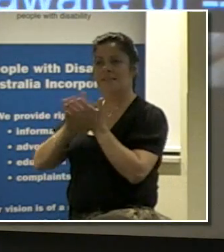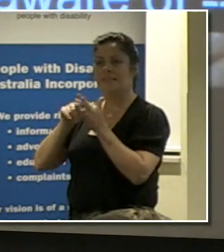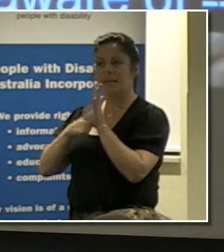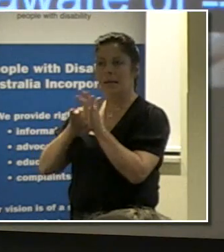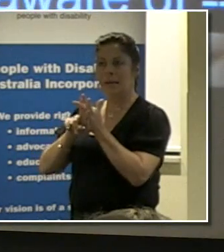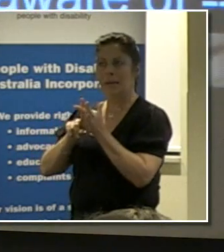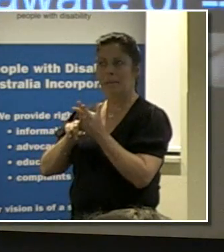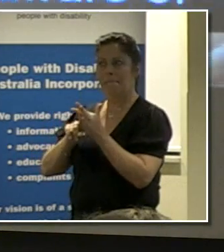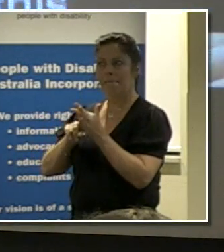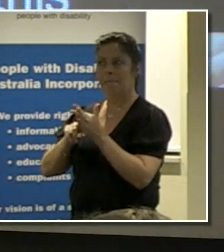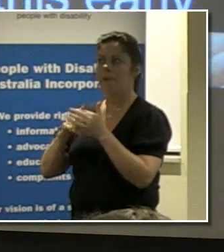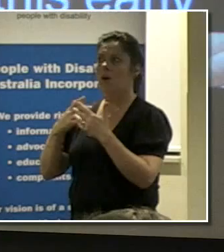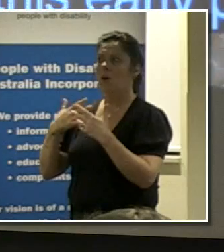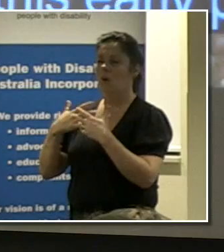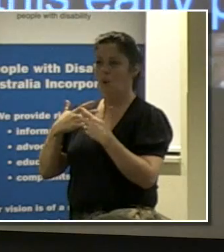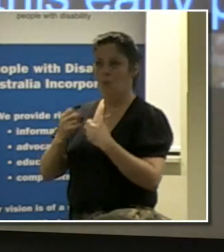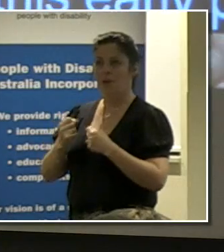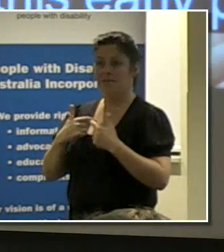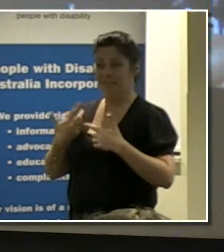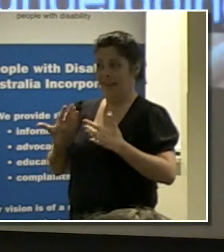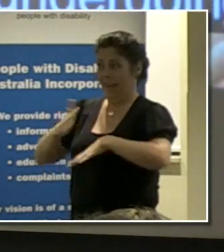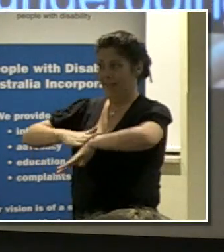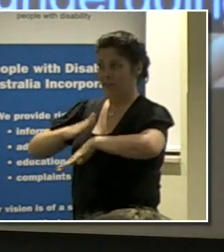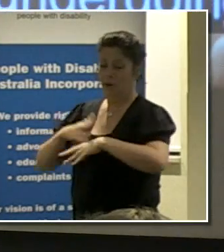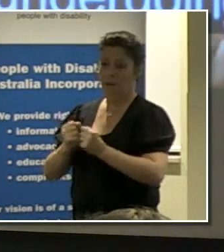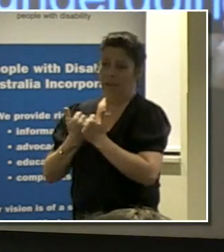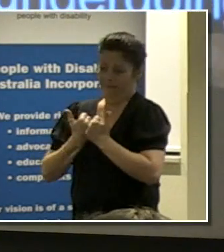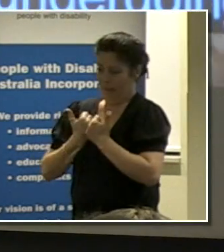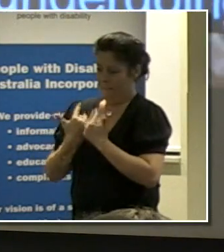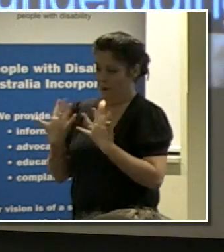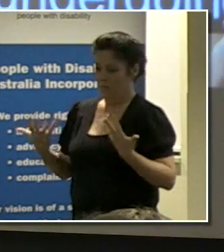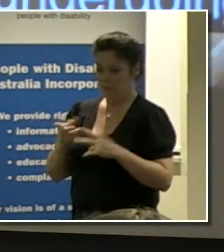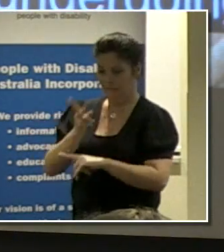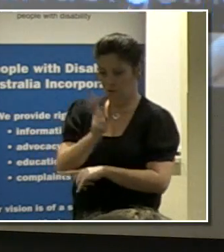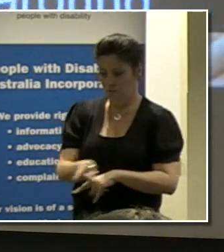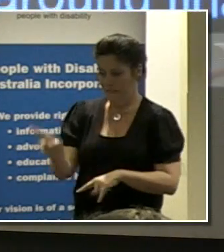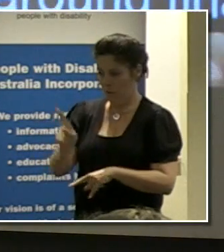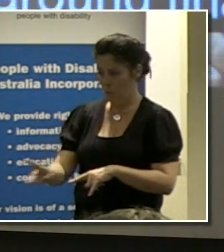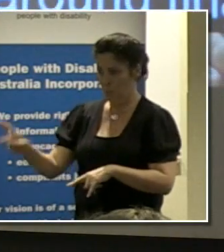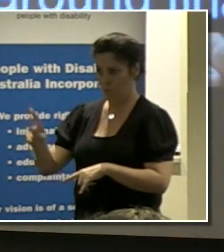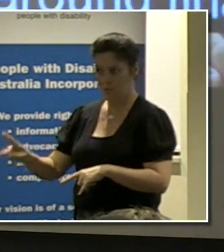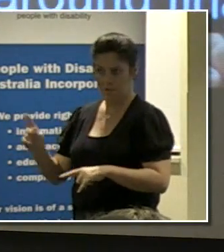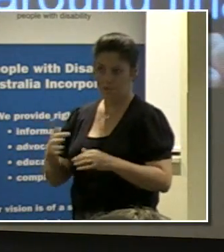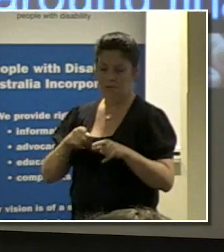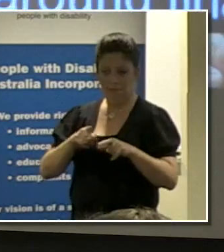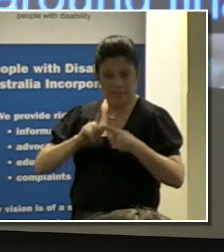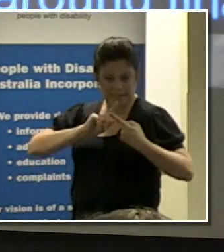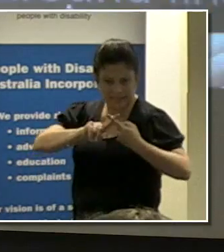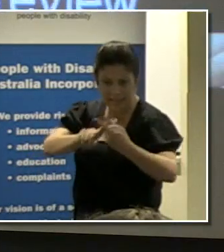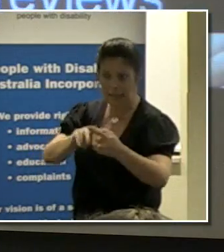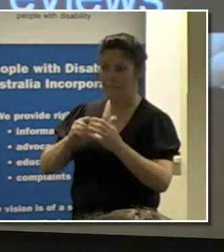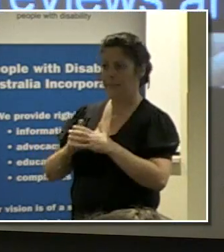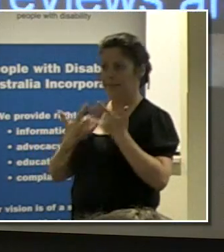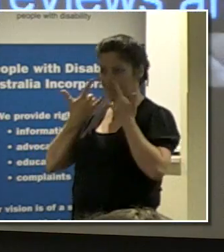was undergoing multiple reviews around financial sustainability, reviews around how we undertook assessment,